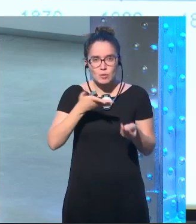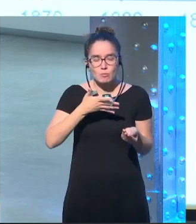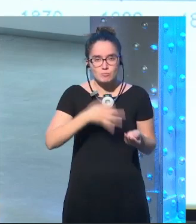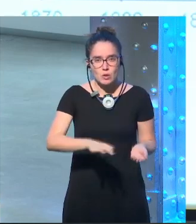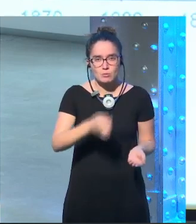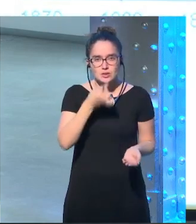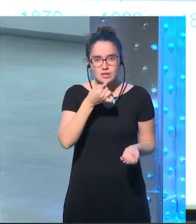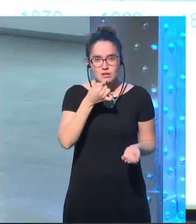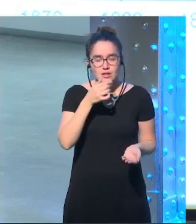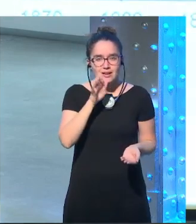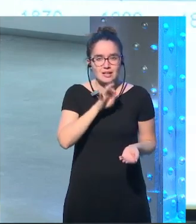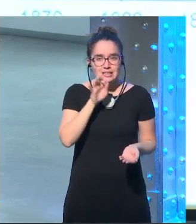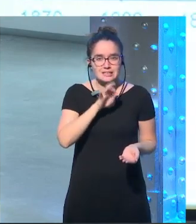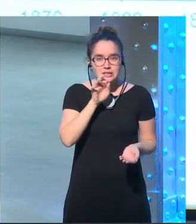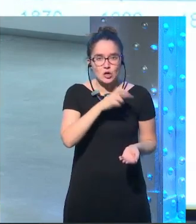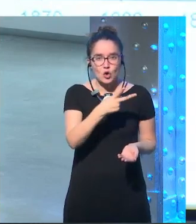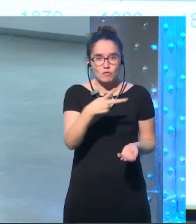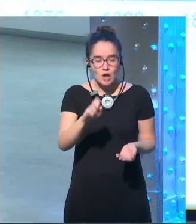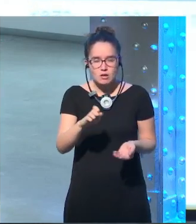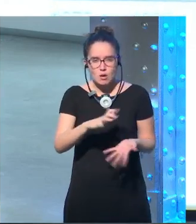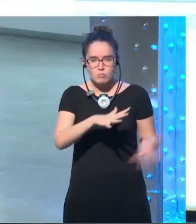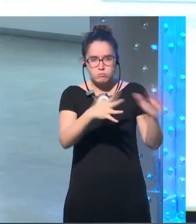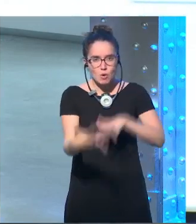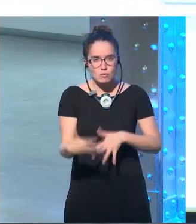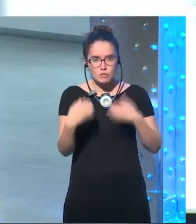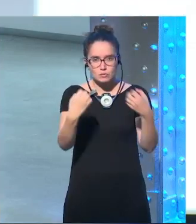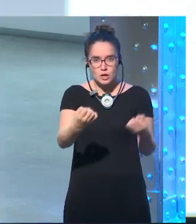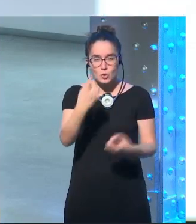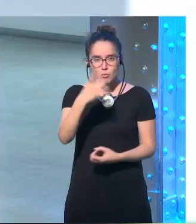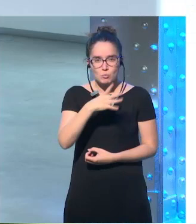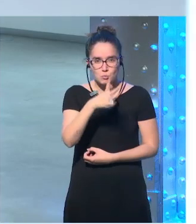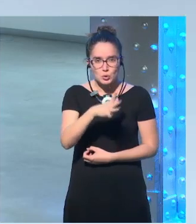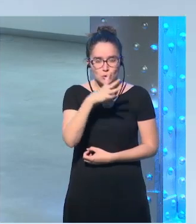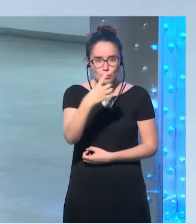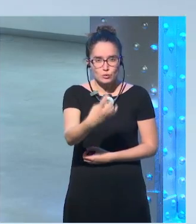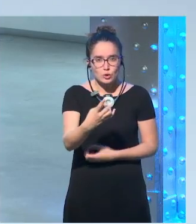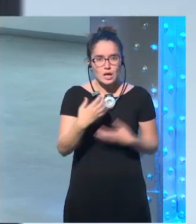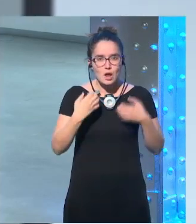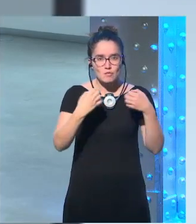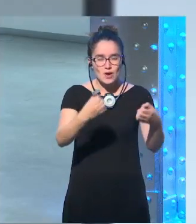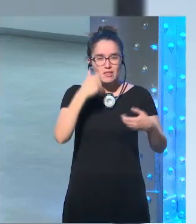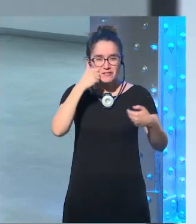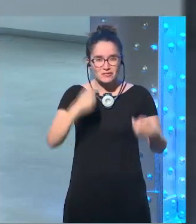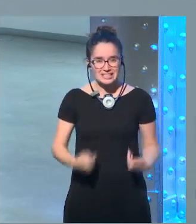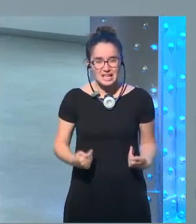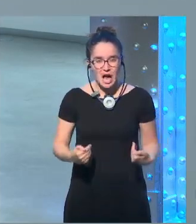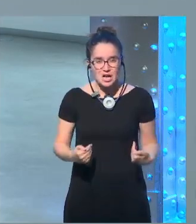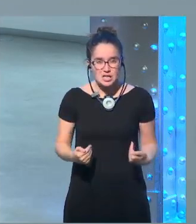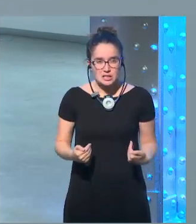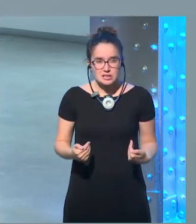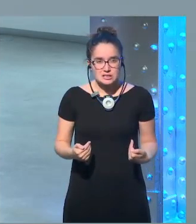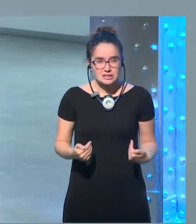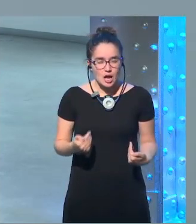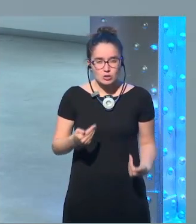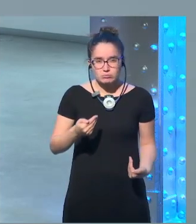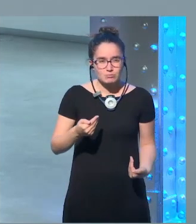And one reason for that is that physical strength is no longer a great comparative